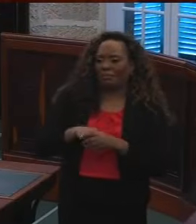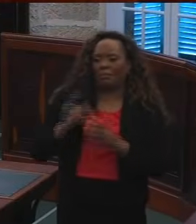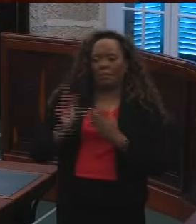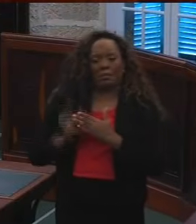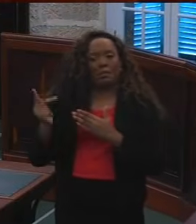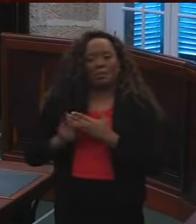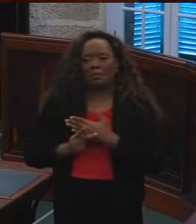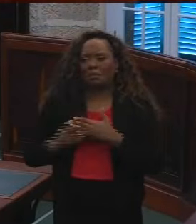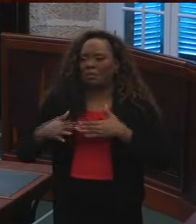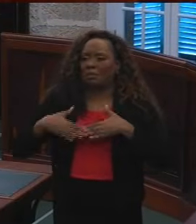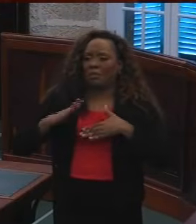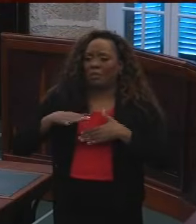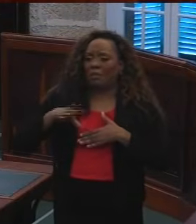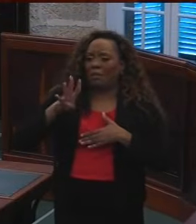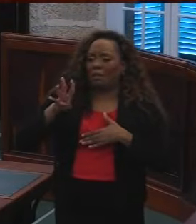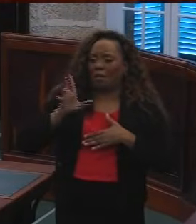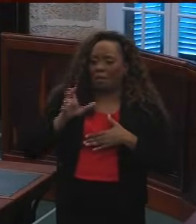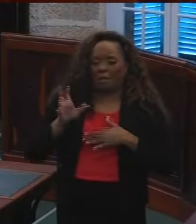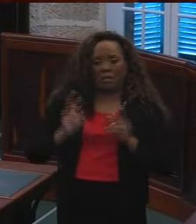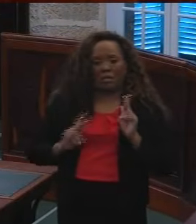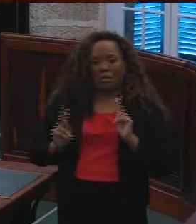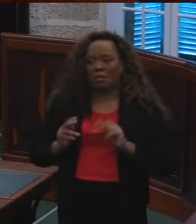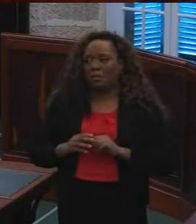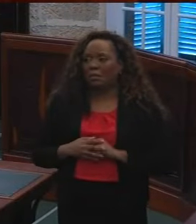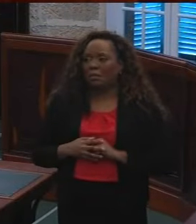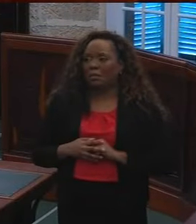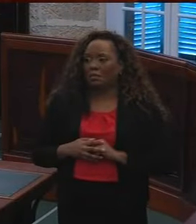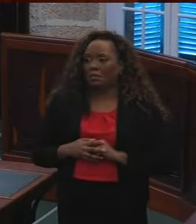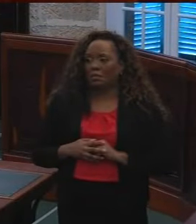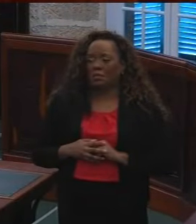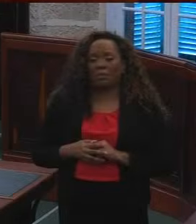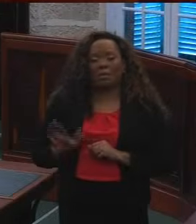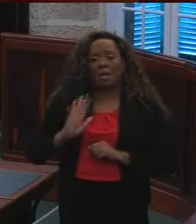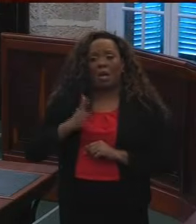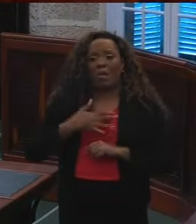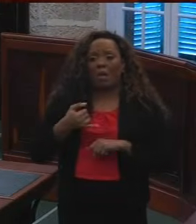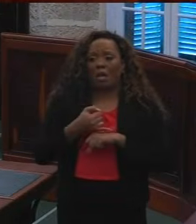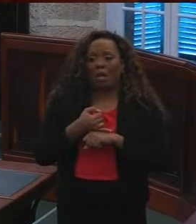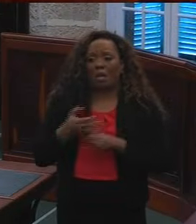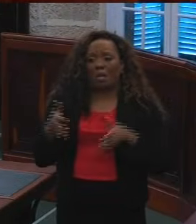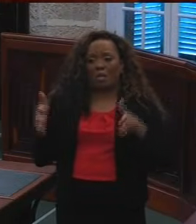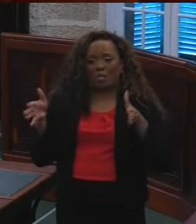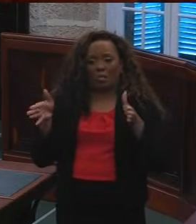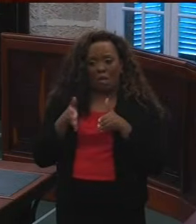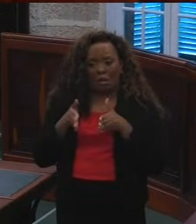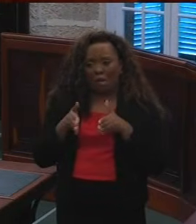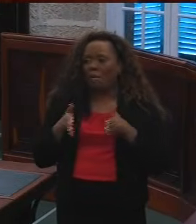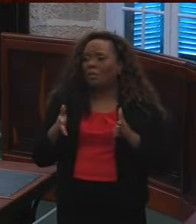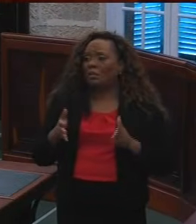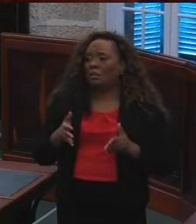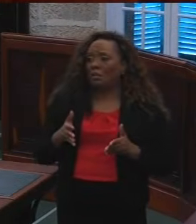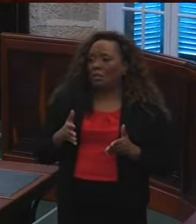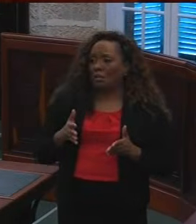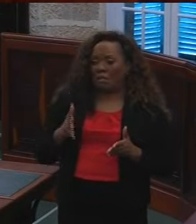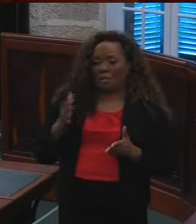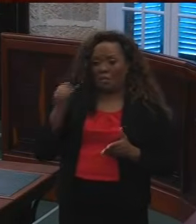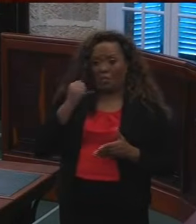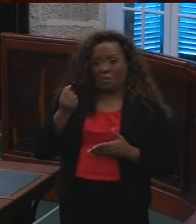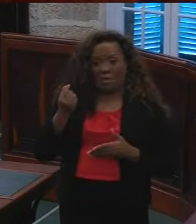of the geographic space of Barbados, 166 square miles, if you understand maths a little better than